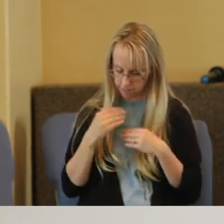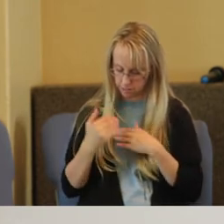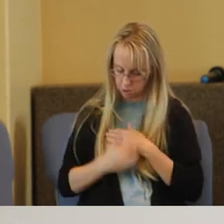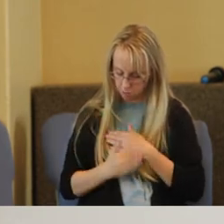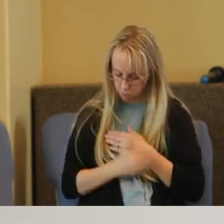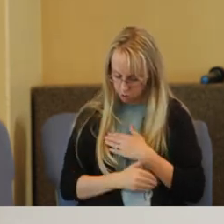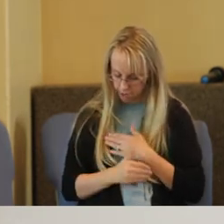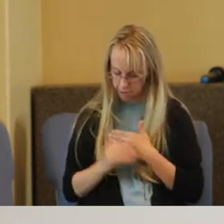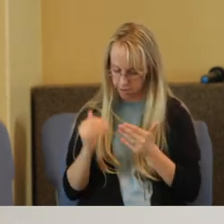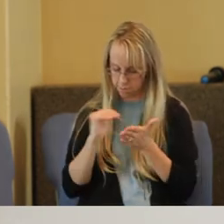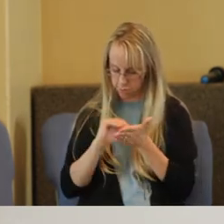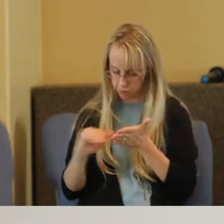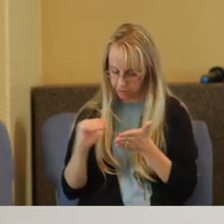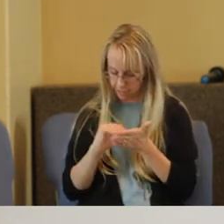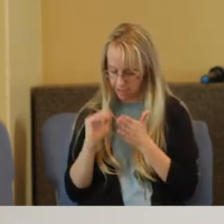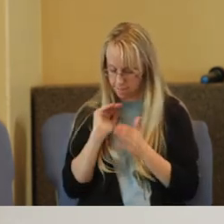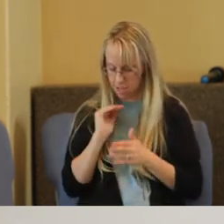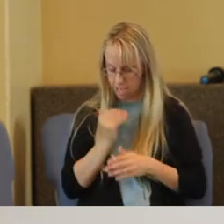our sins.